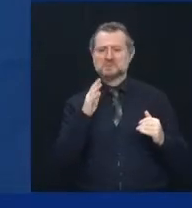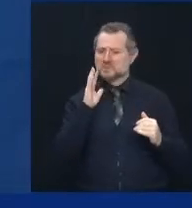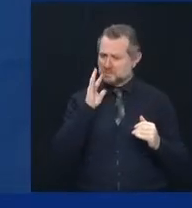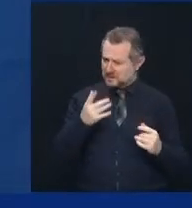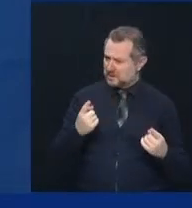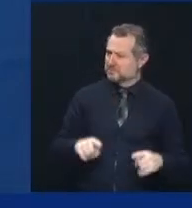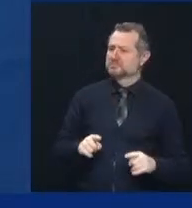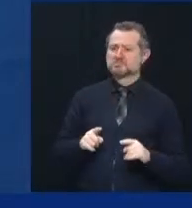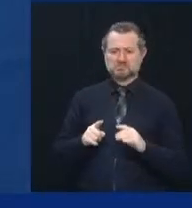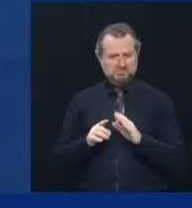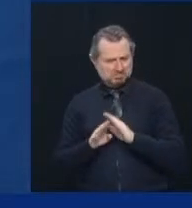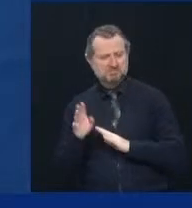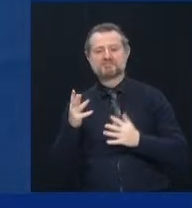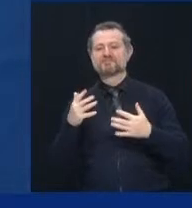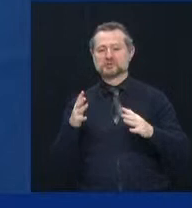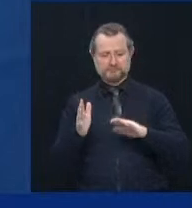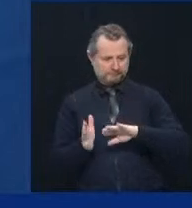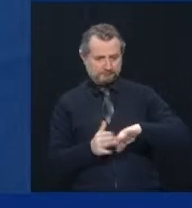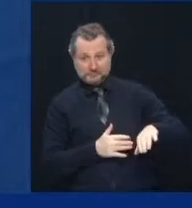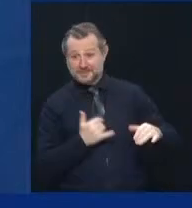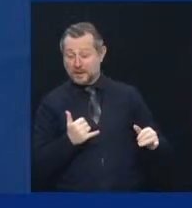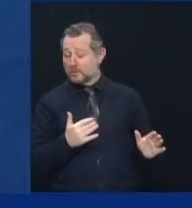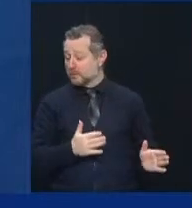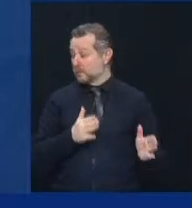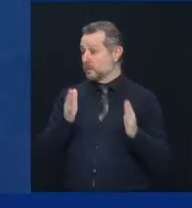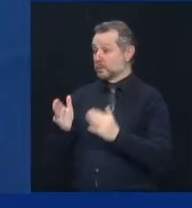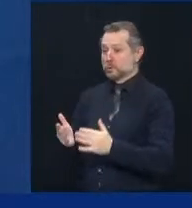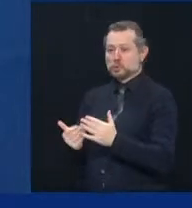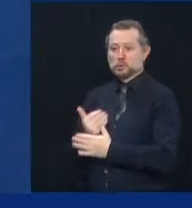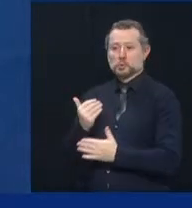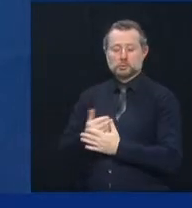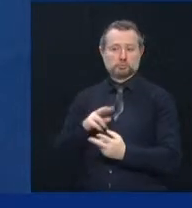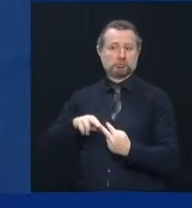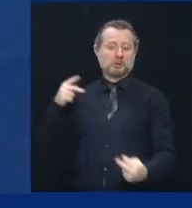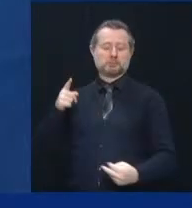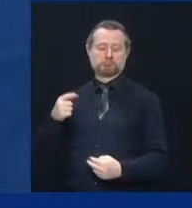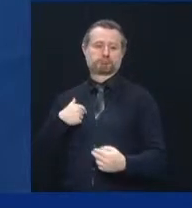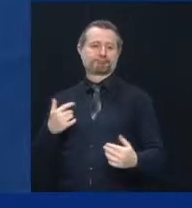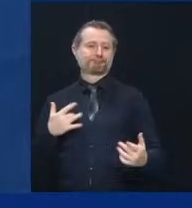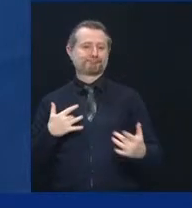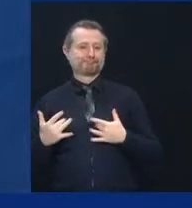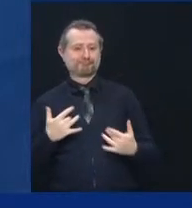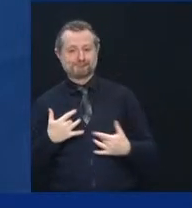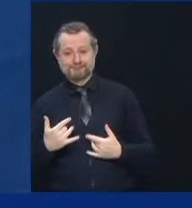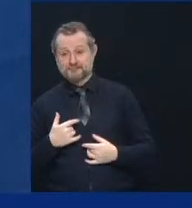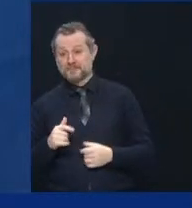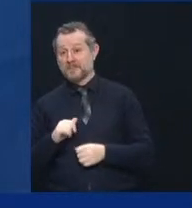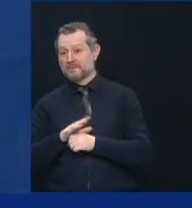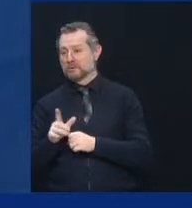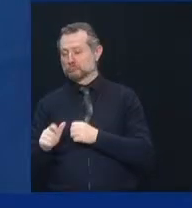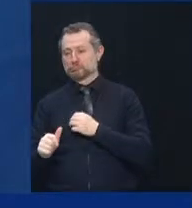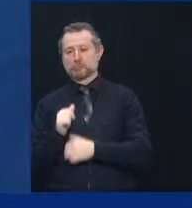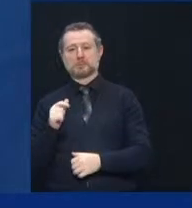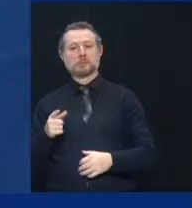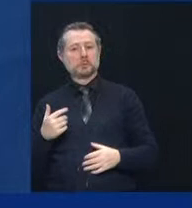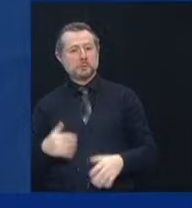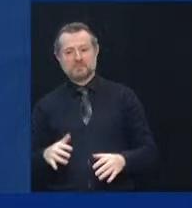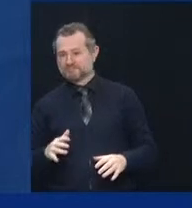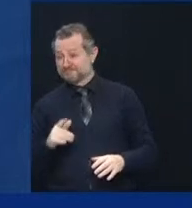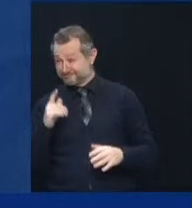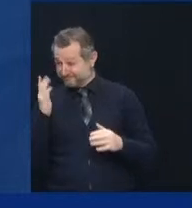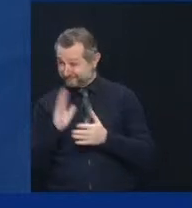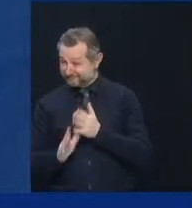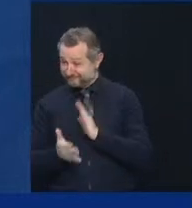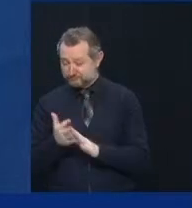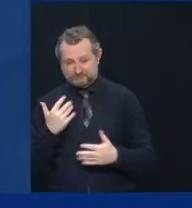over. The new strains are a real concern, and the COVID threat is not over. We still